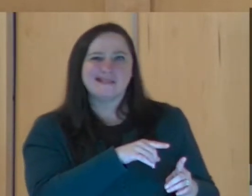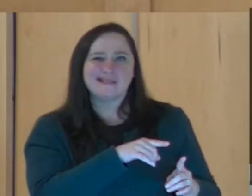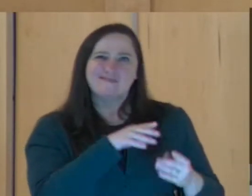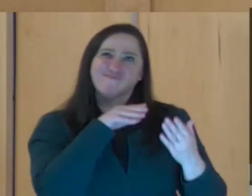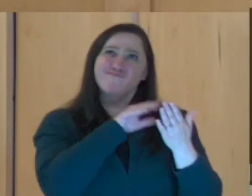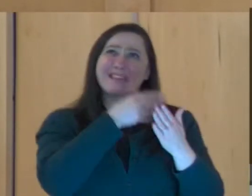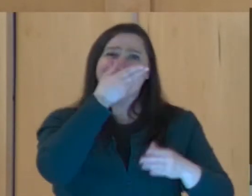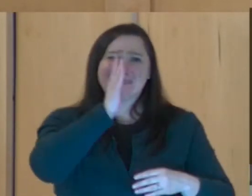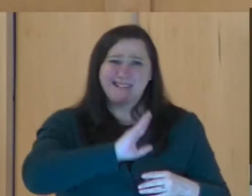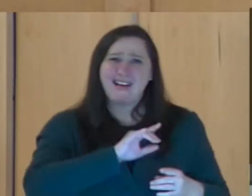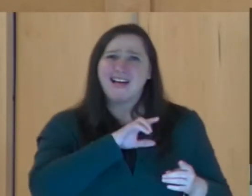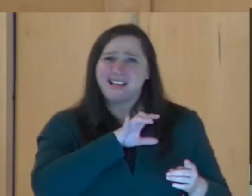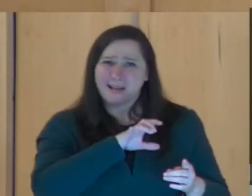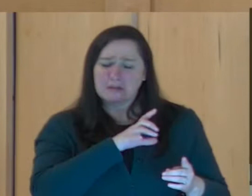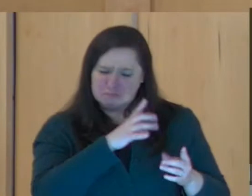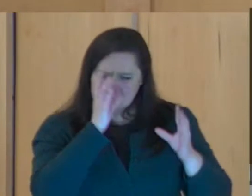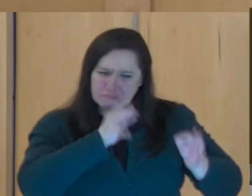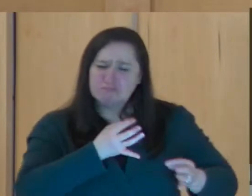to death.